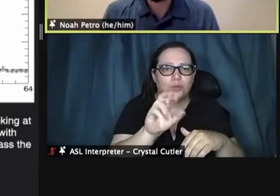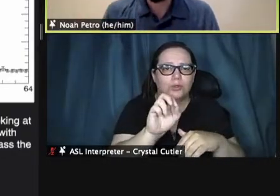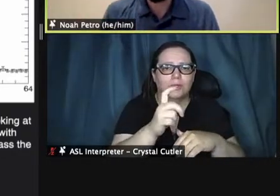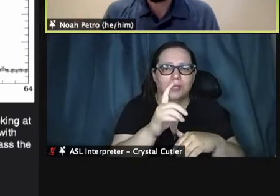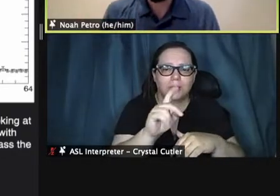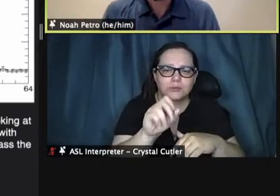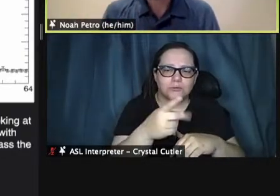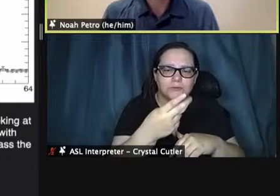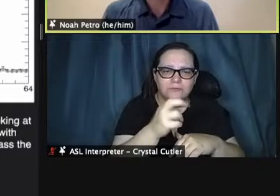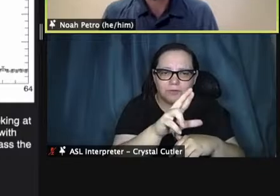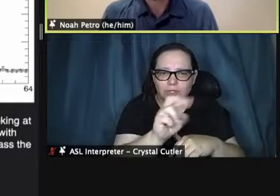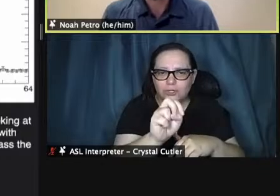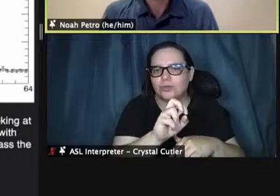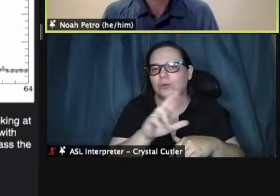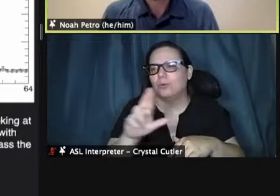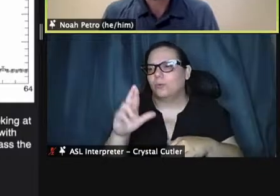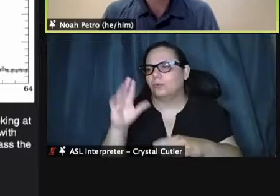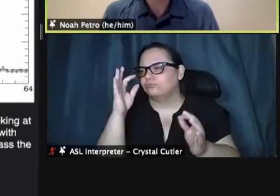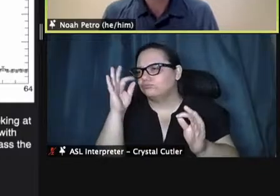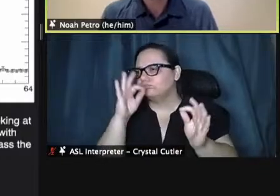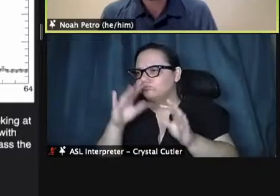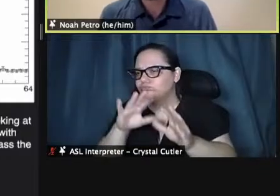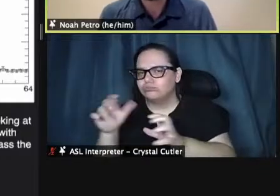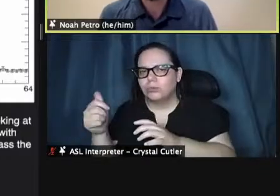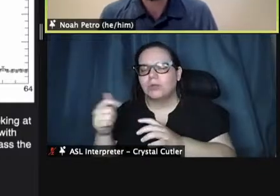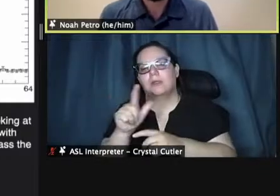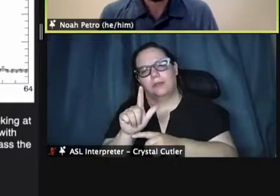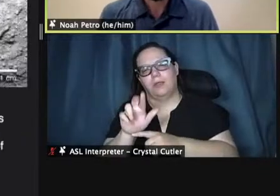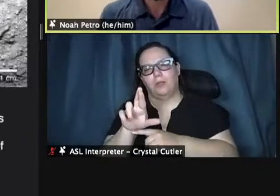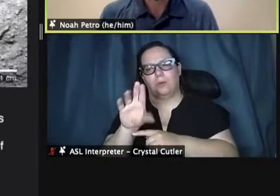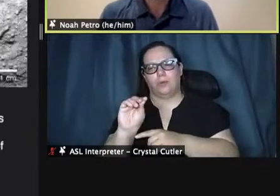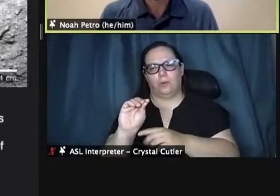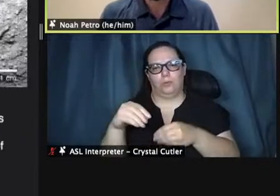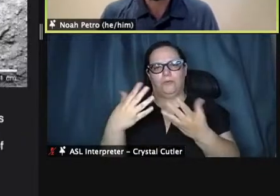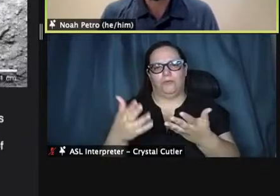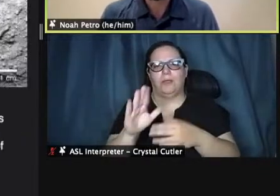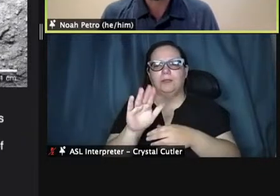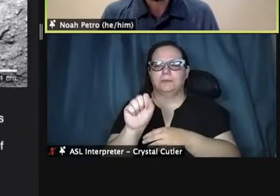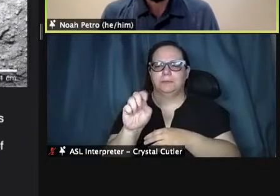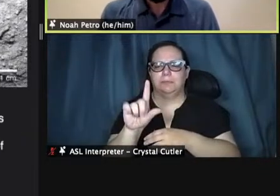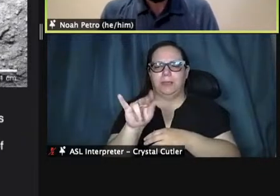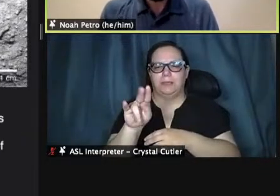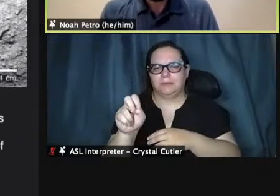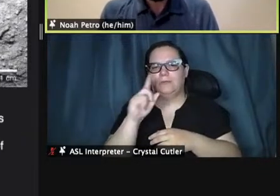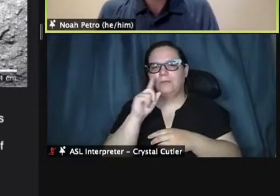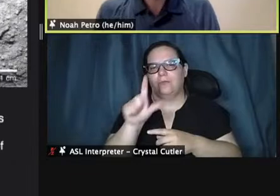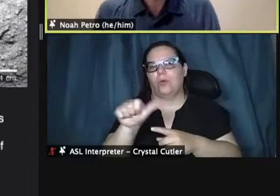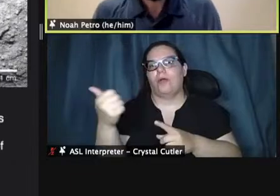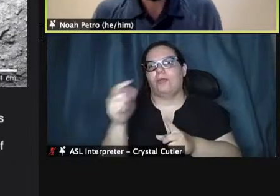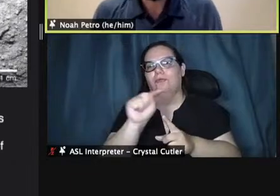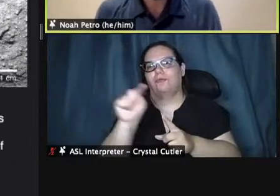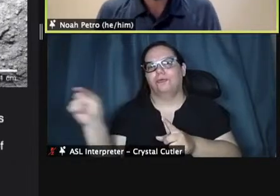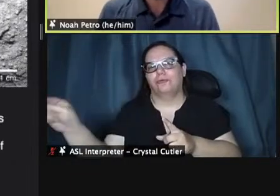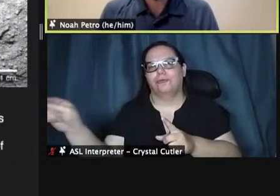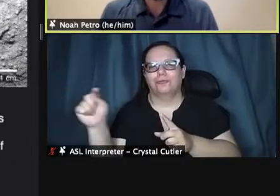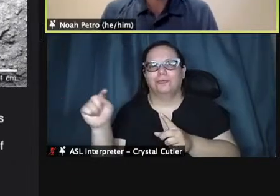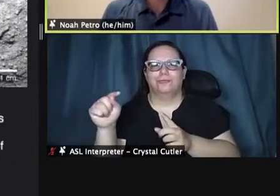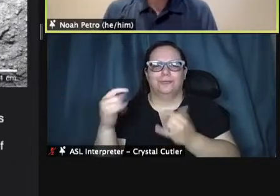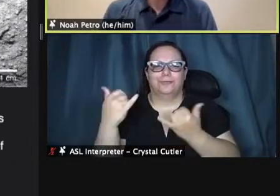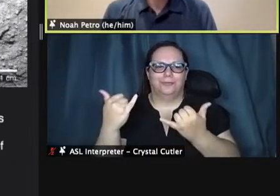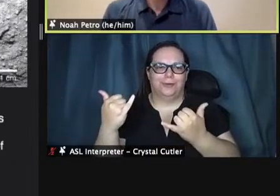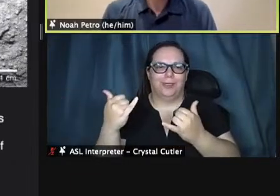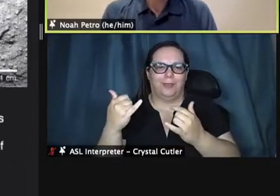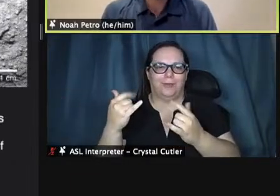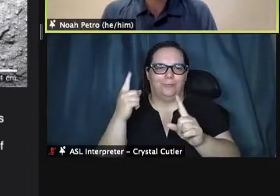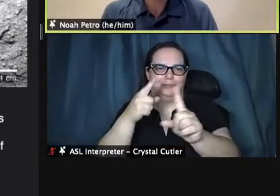LRO provides this baseline for observations with the rest of the mission. As I said before, we are preparing